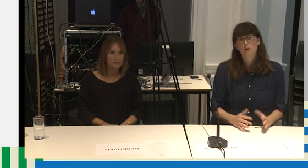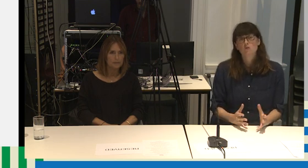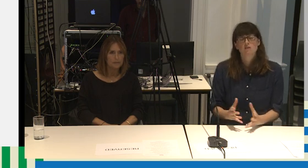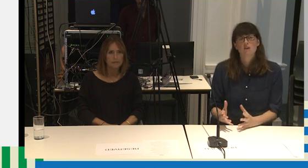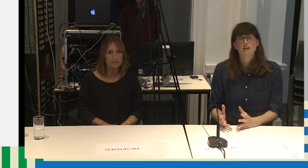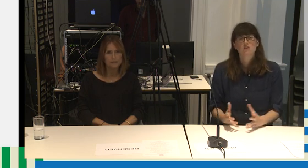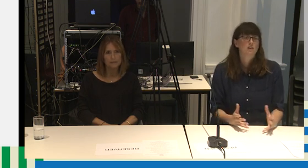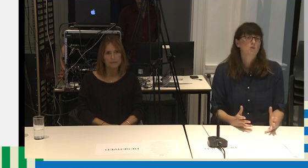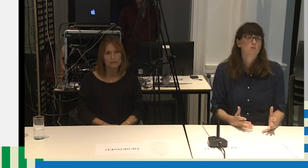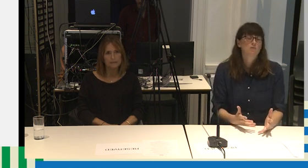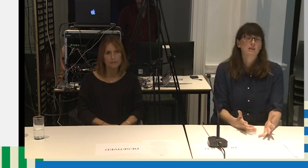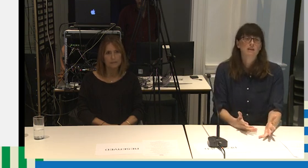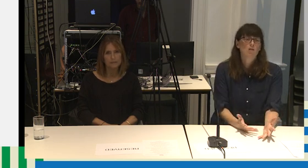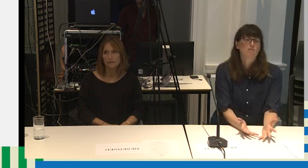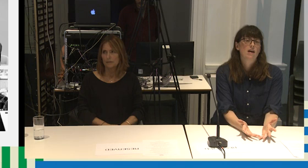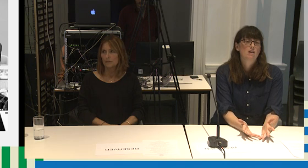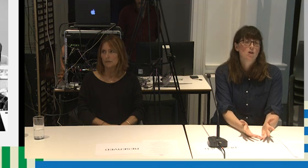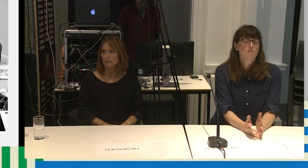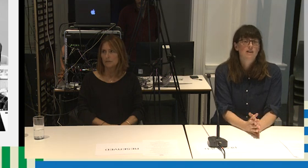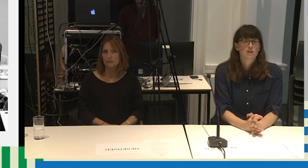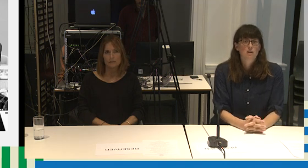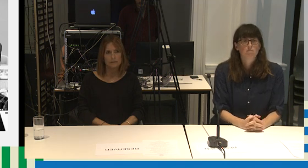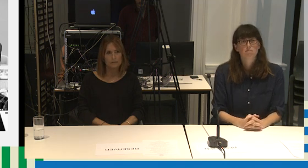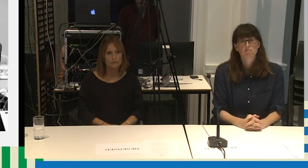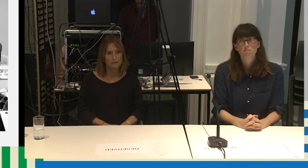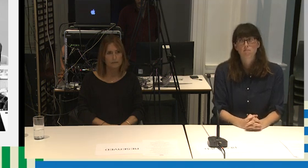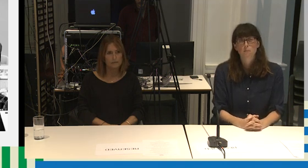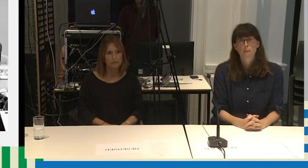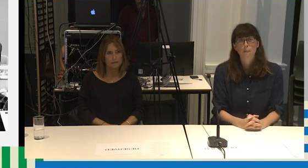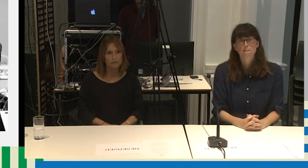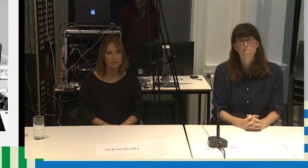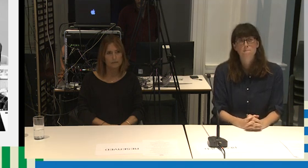landscape, we use a sign to denote the meaning of that term.